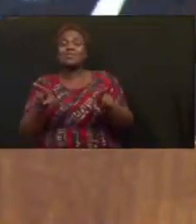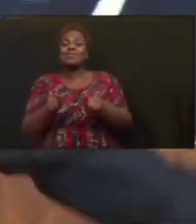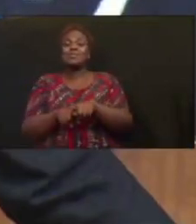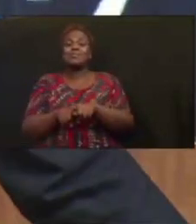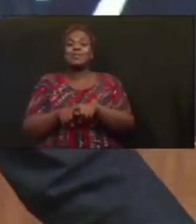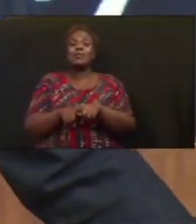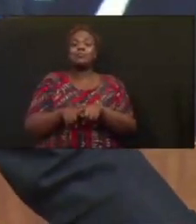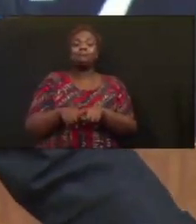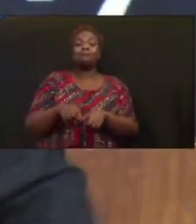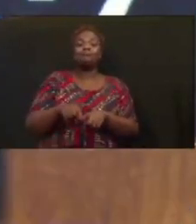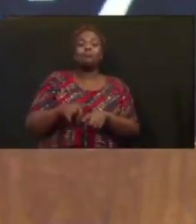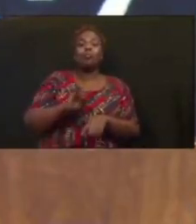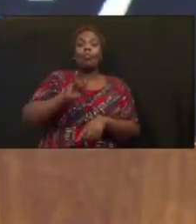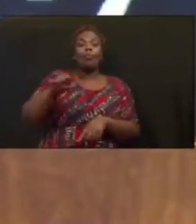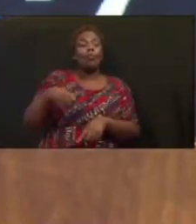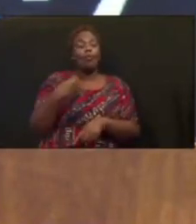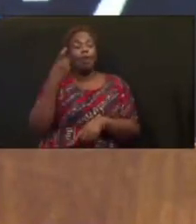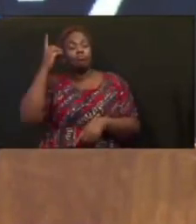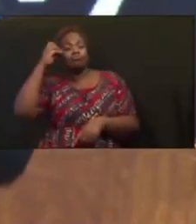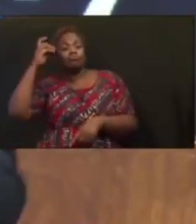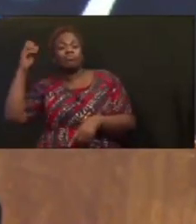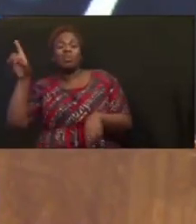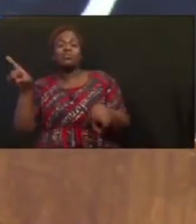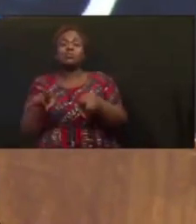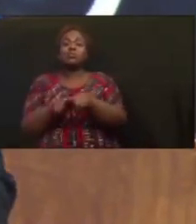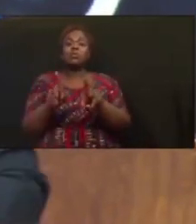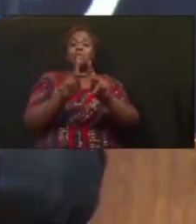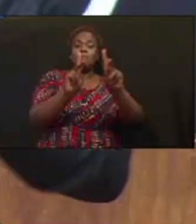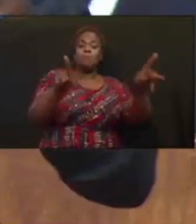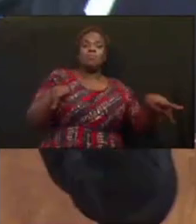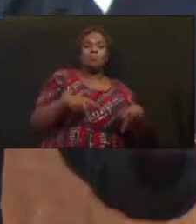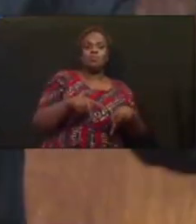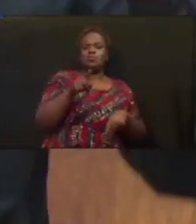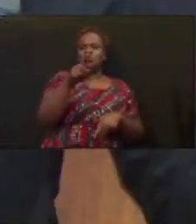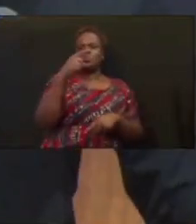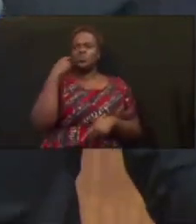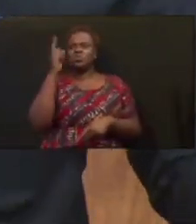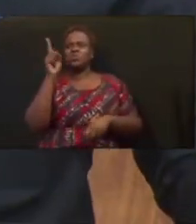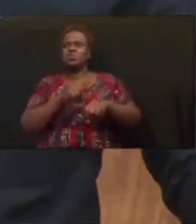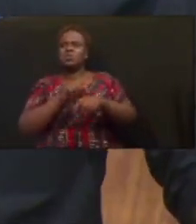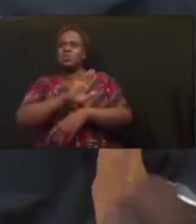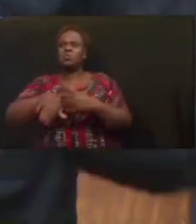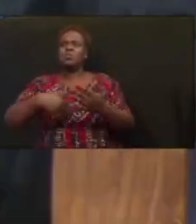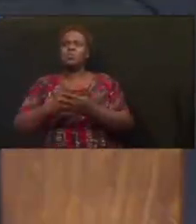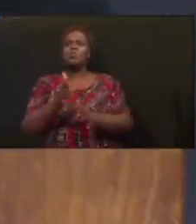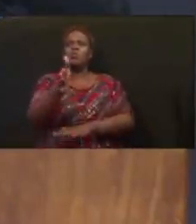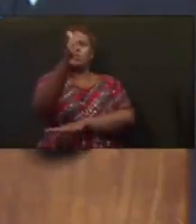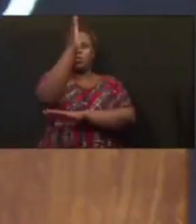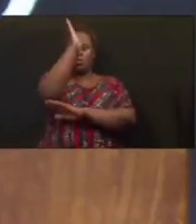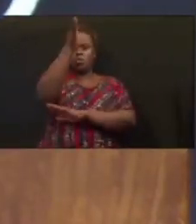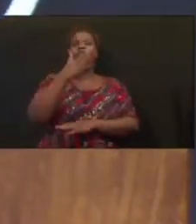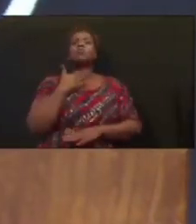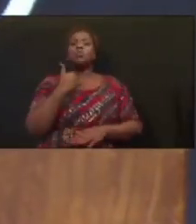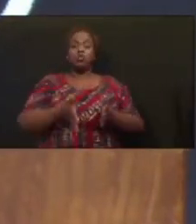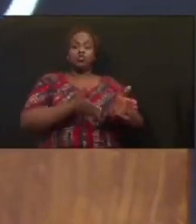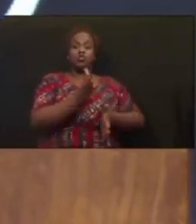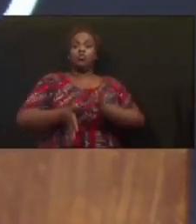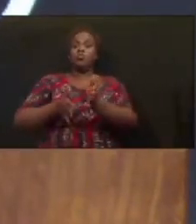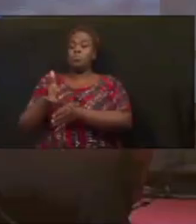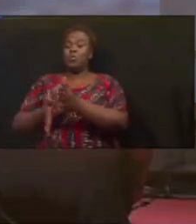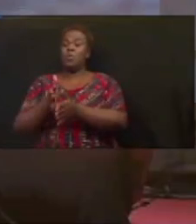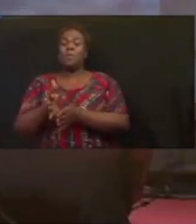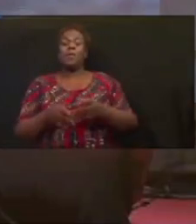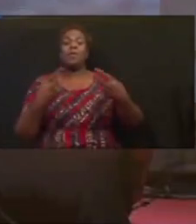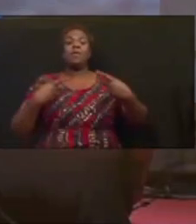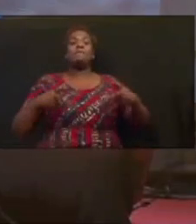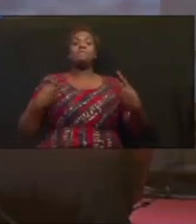Joseph, again, Egypt. Have you not seen that every time God wants to prepare the people, and that kingly dimension,